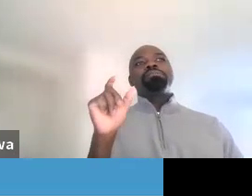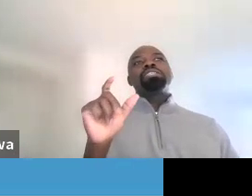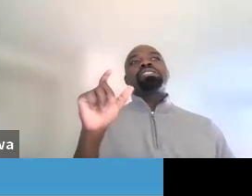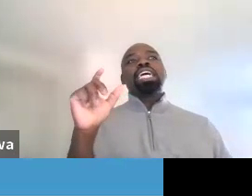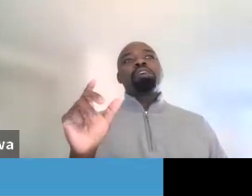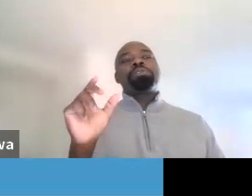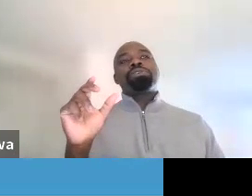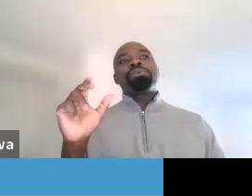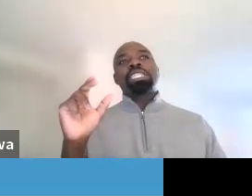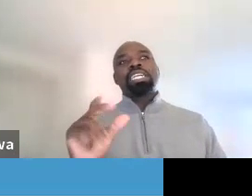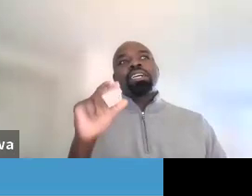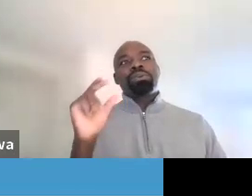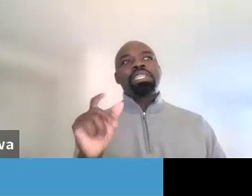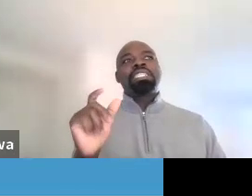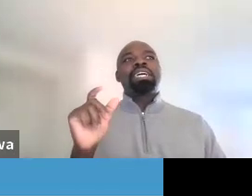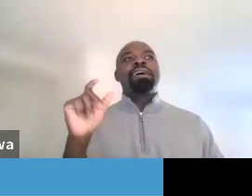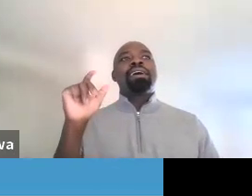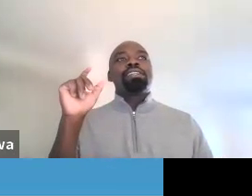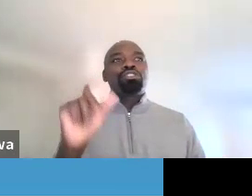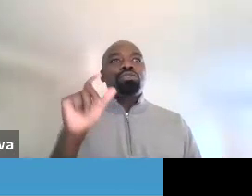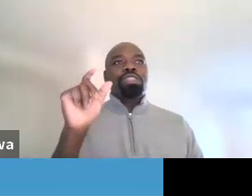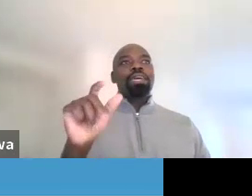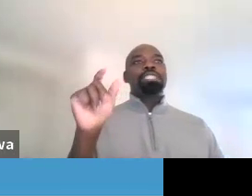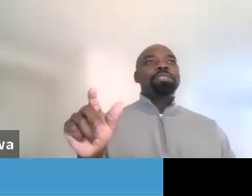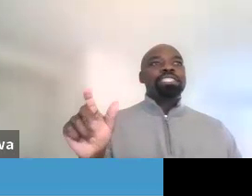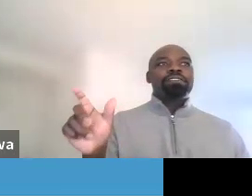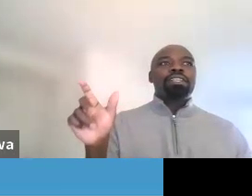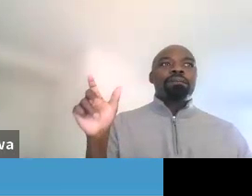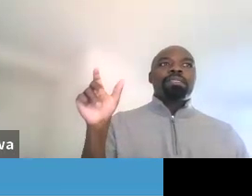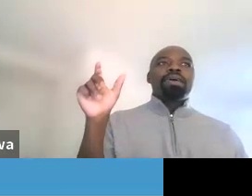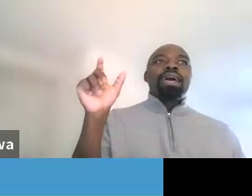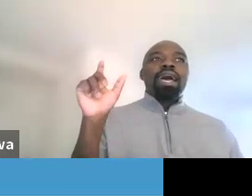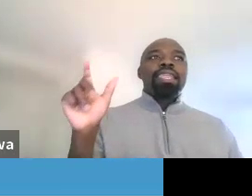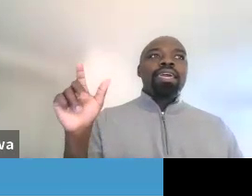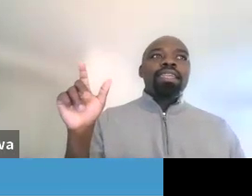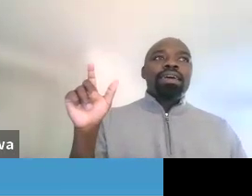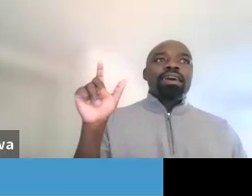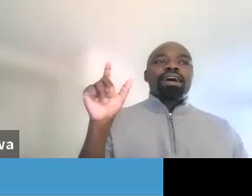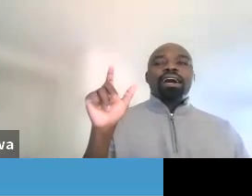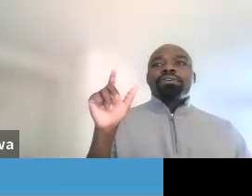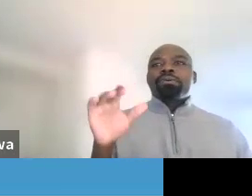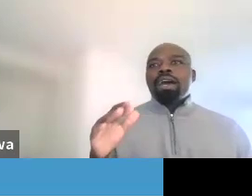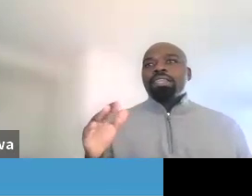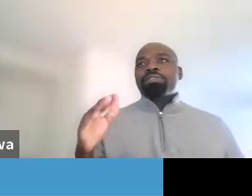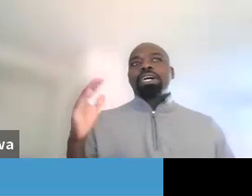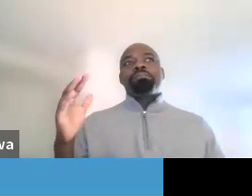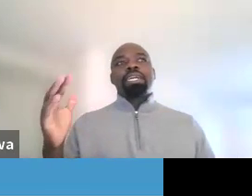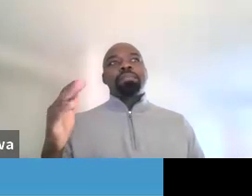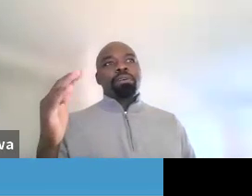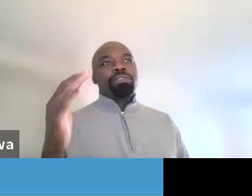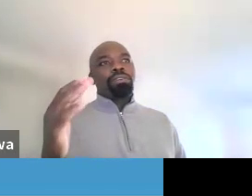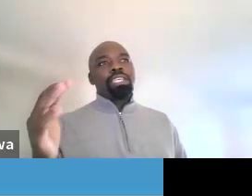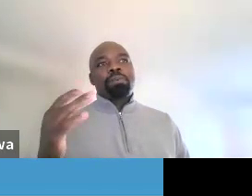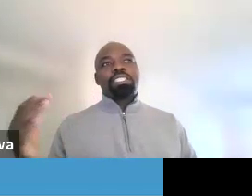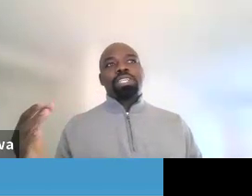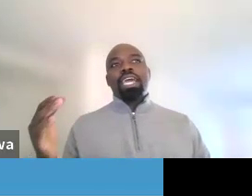this information helps you tailor your letter to them specifically. And then you want to try to make